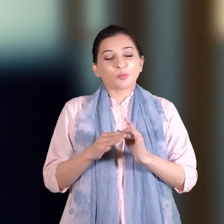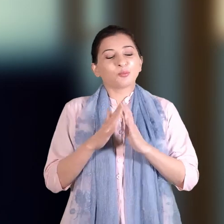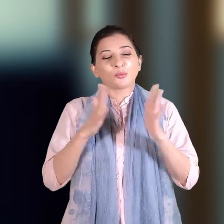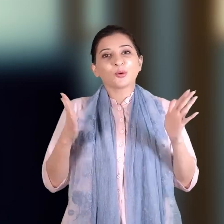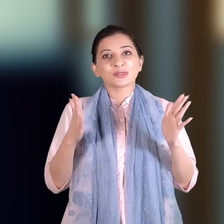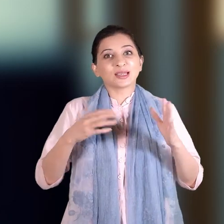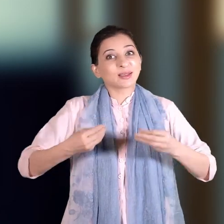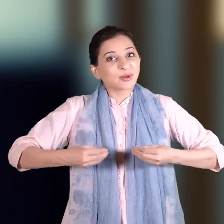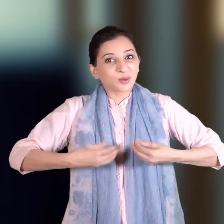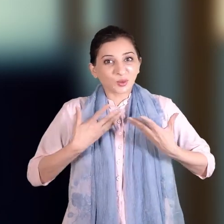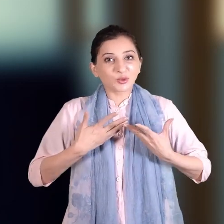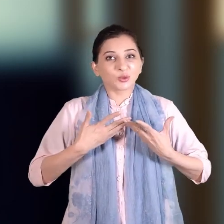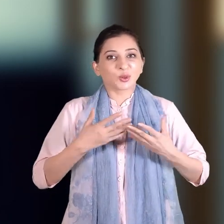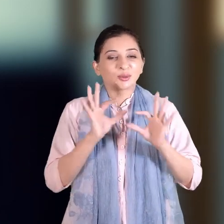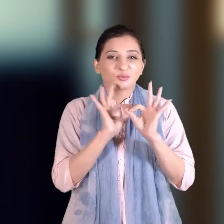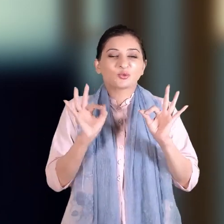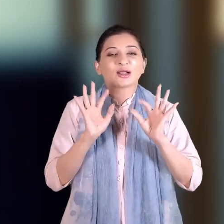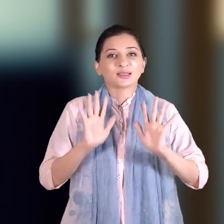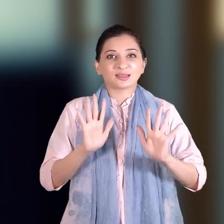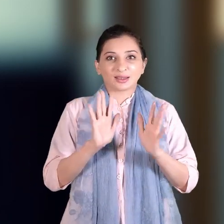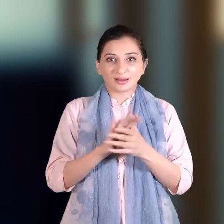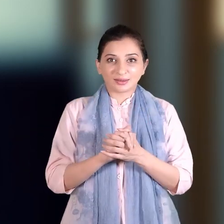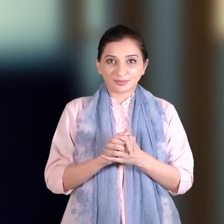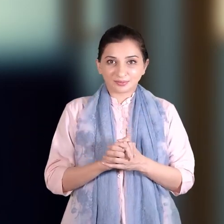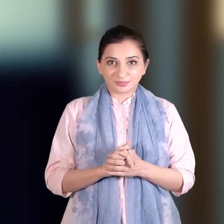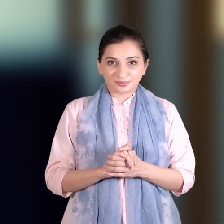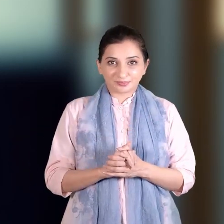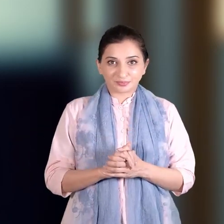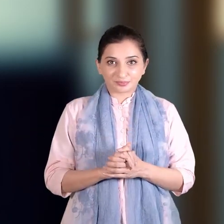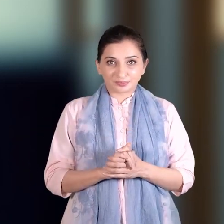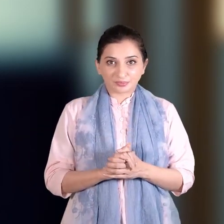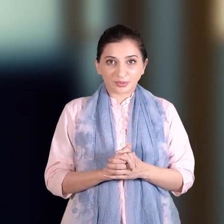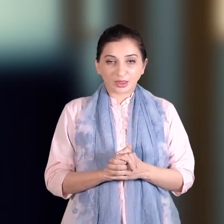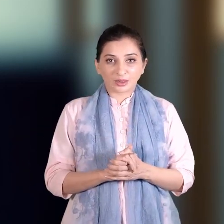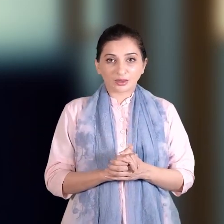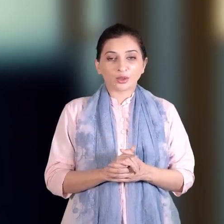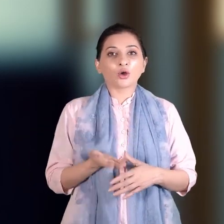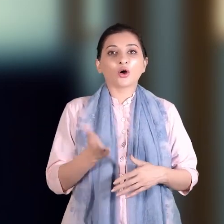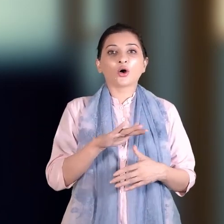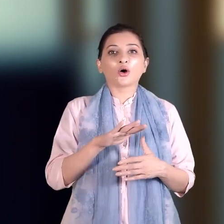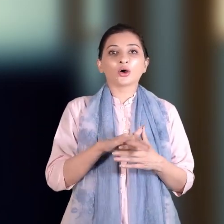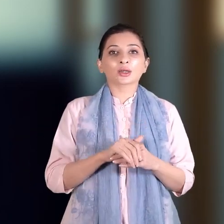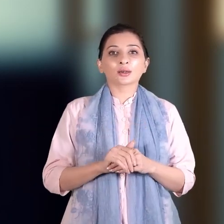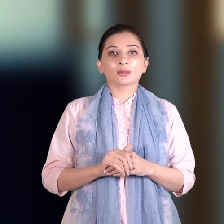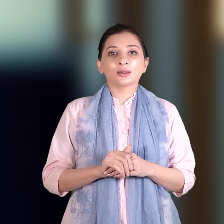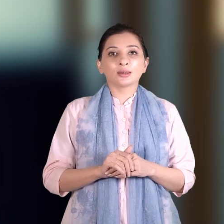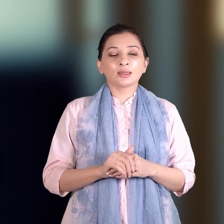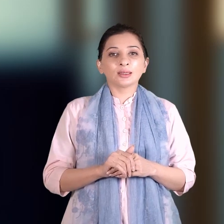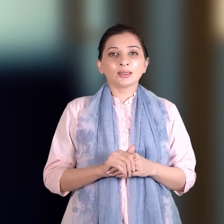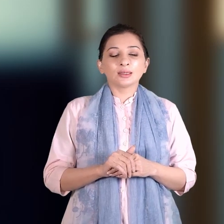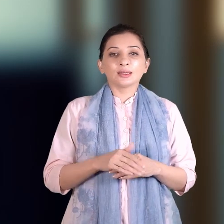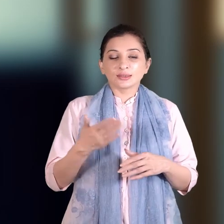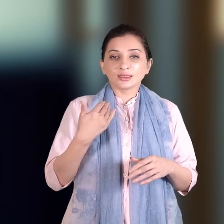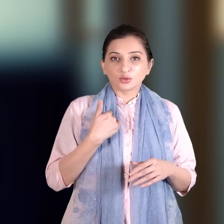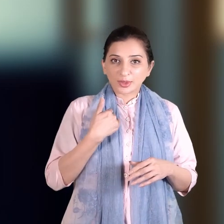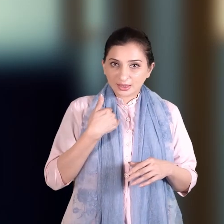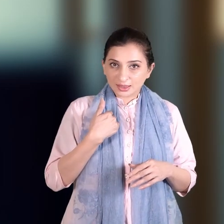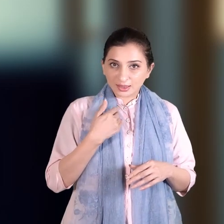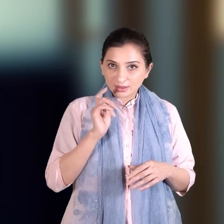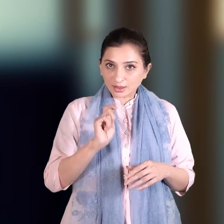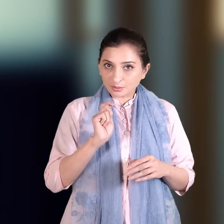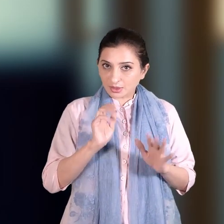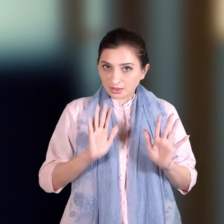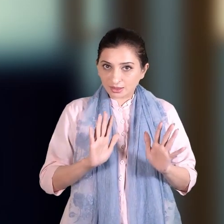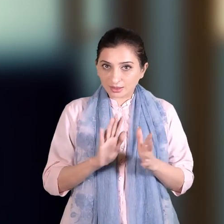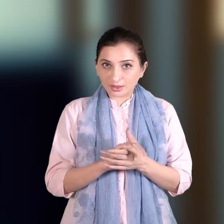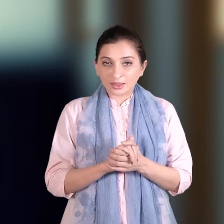this burdening responsibility or a limitation to my own growth. In fact, it is an experience